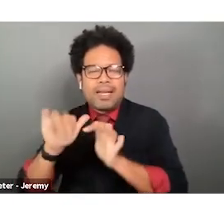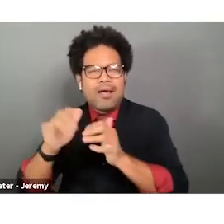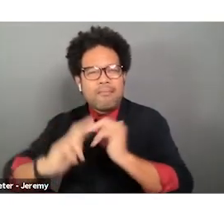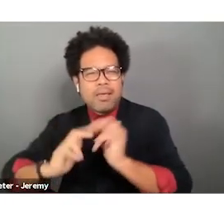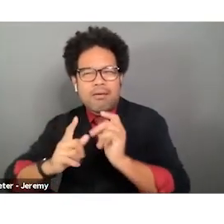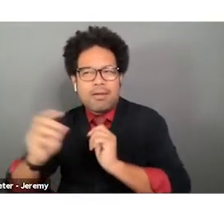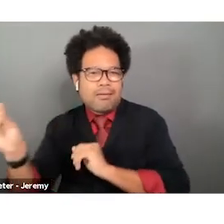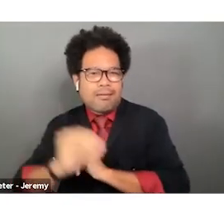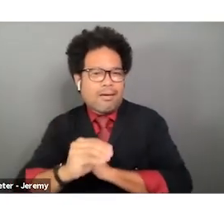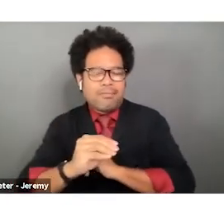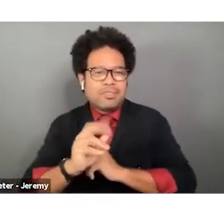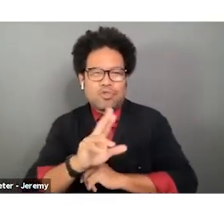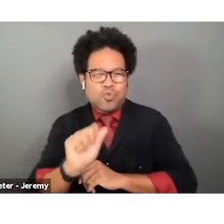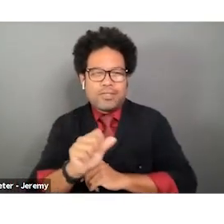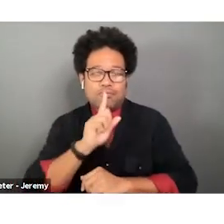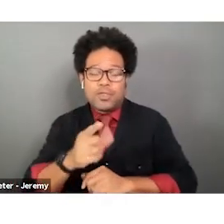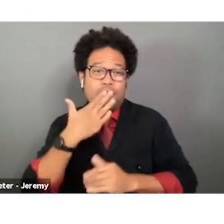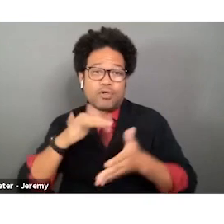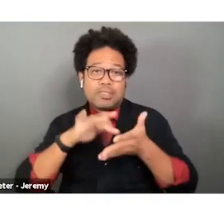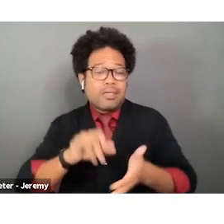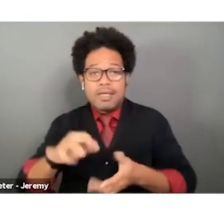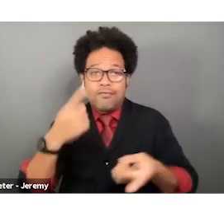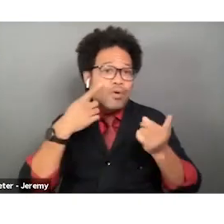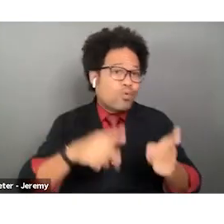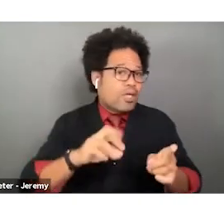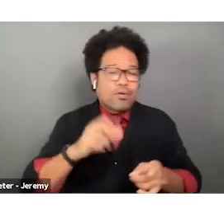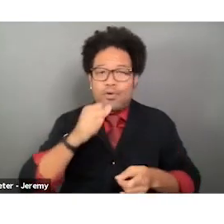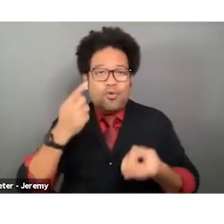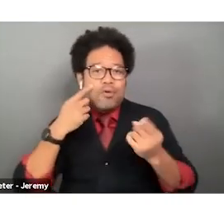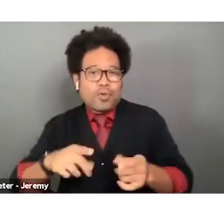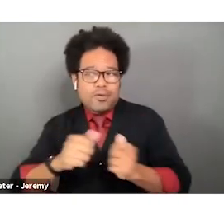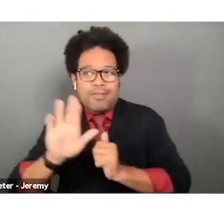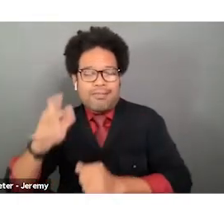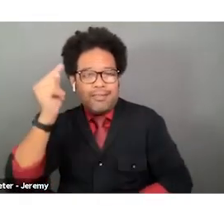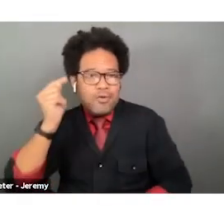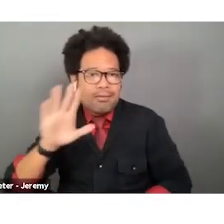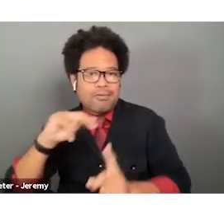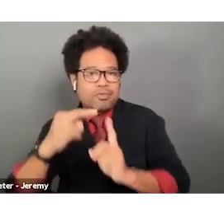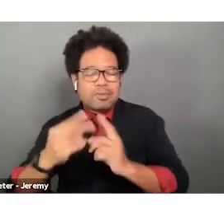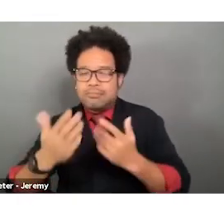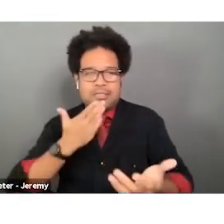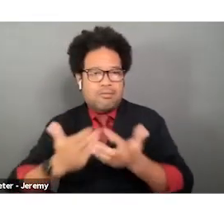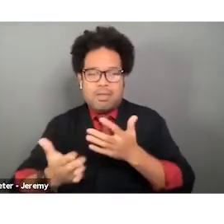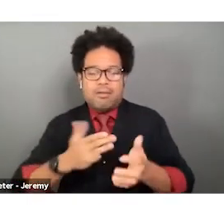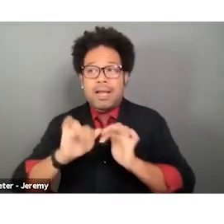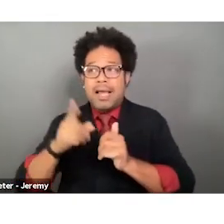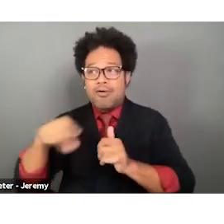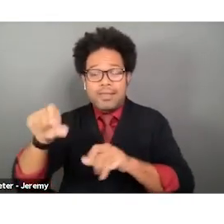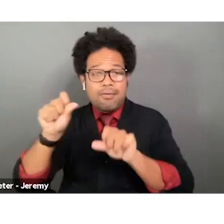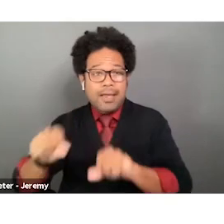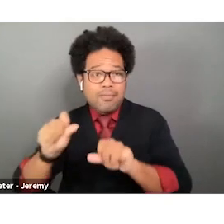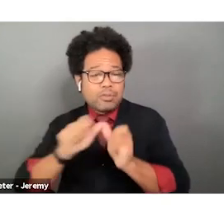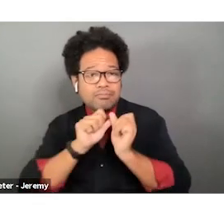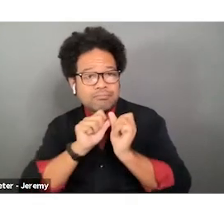you agree or not with their theories or their point of view, the way that they've been able to